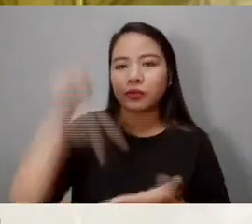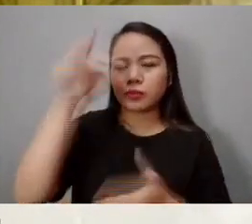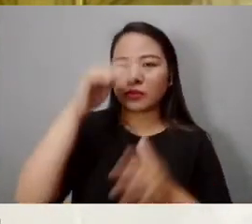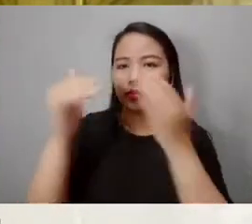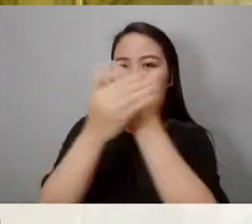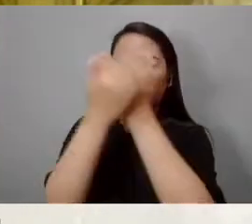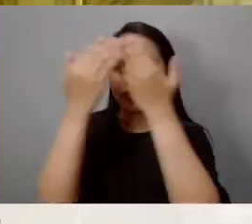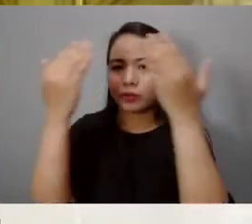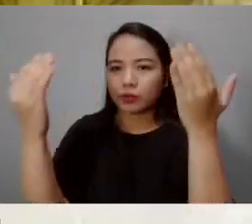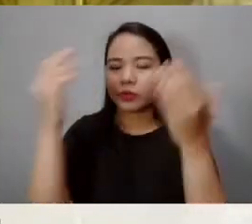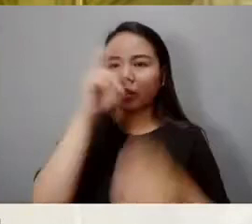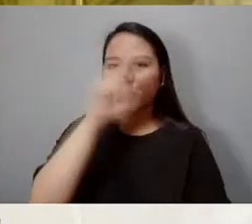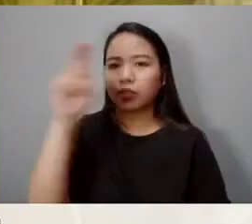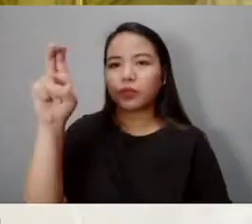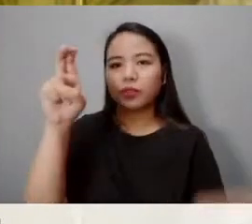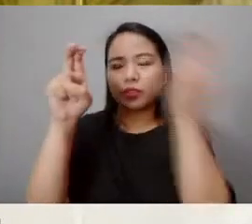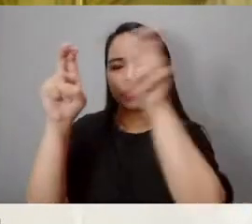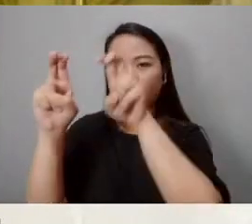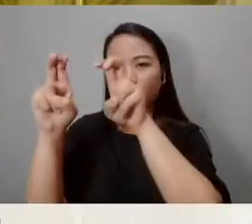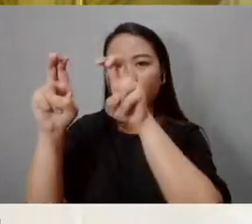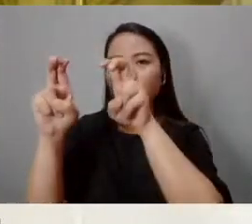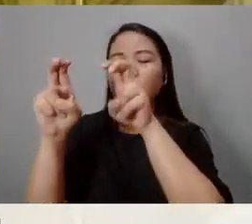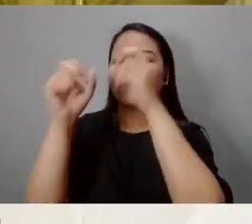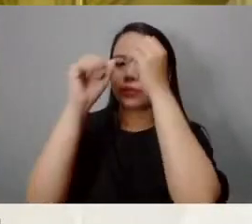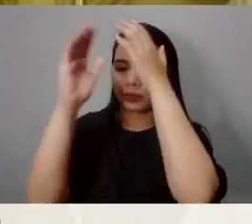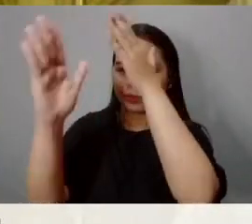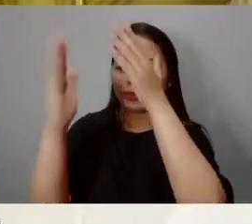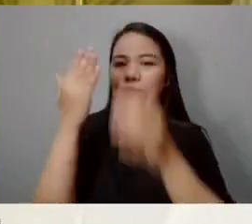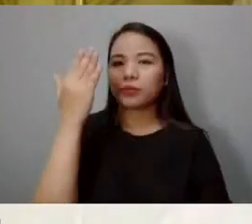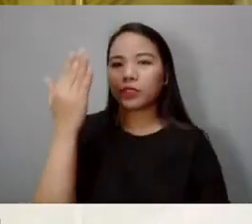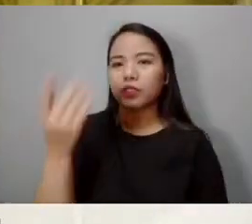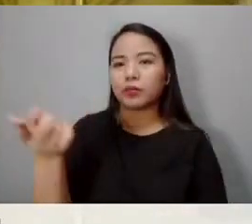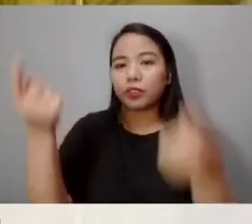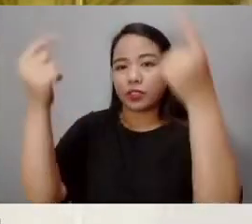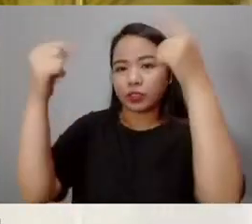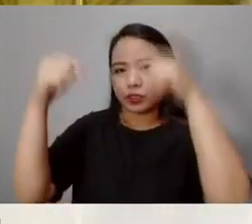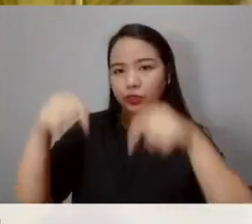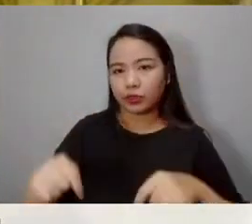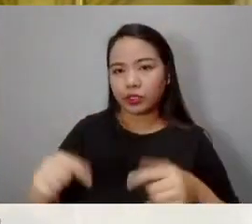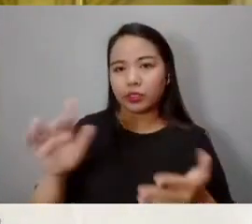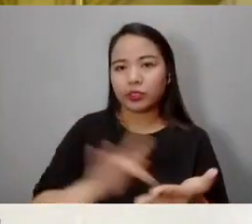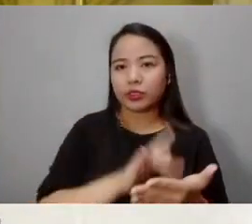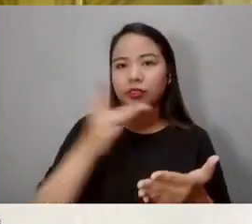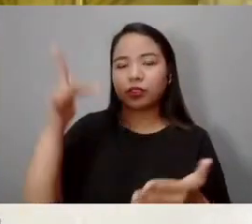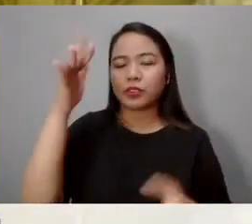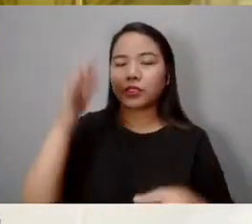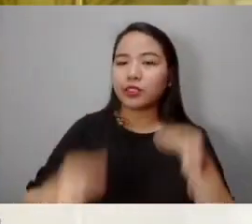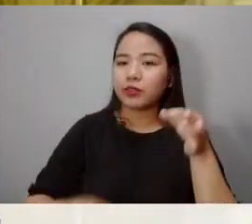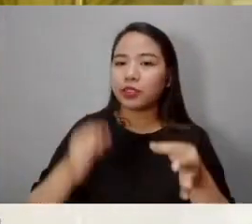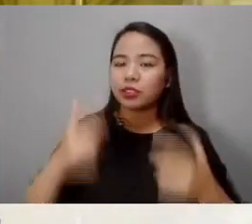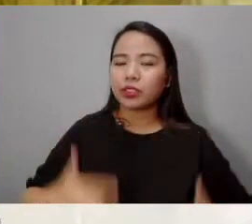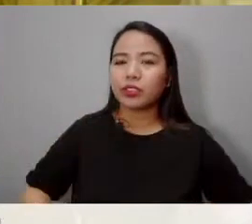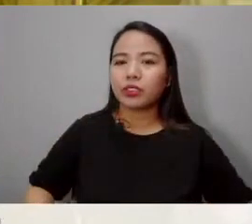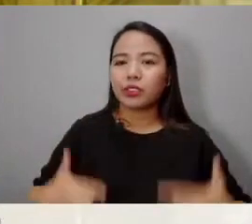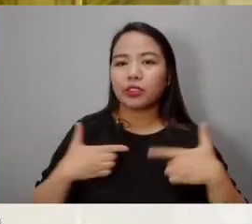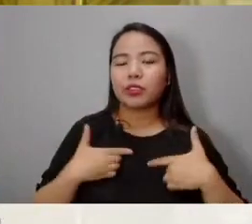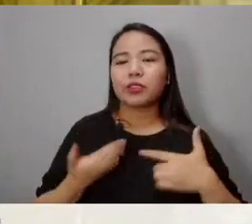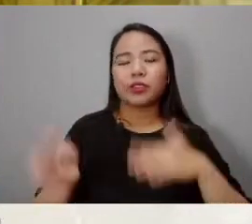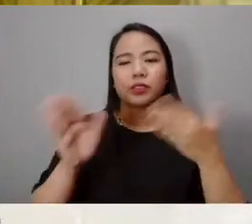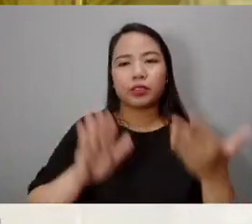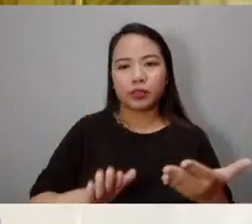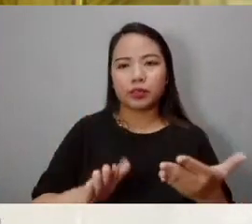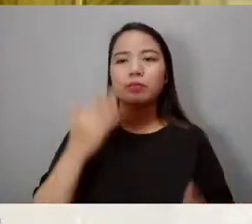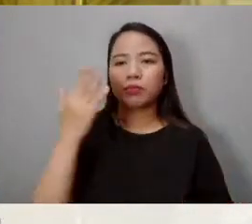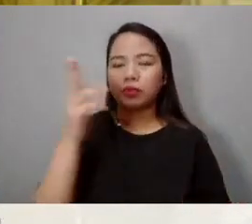and is seated at the right hand of the Father. He will come again in glory to judge the living and the dead, and his kingdom